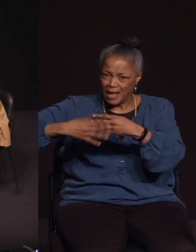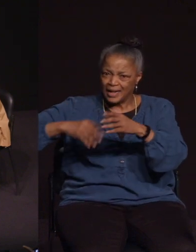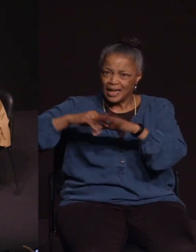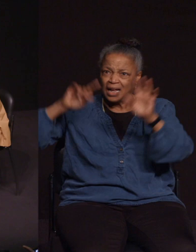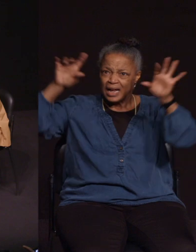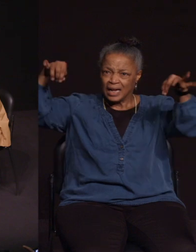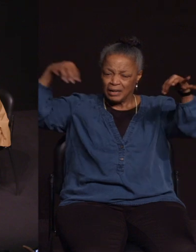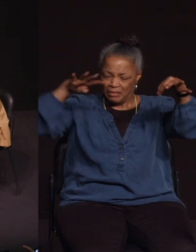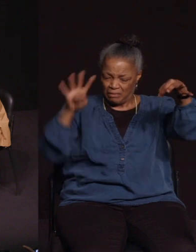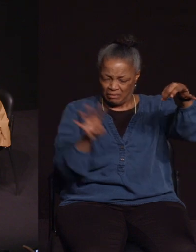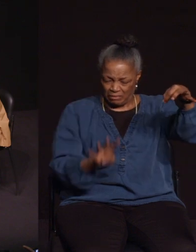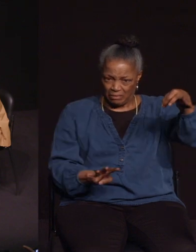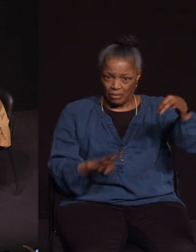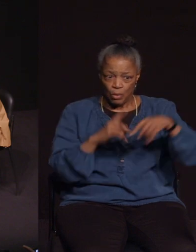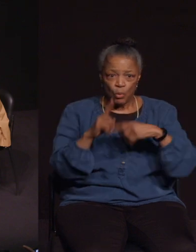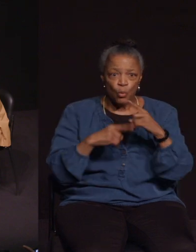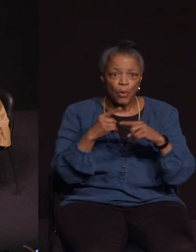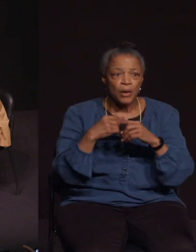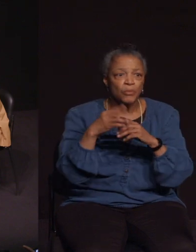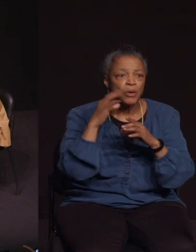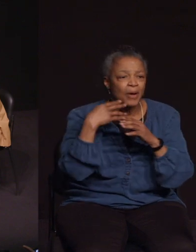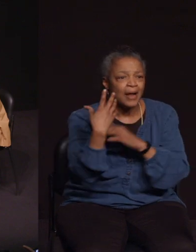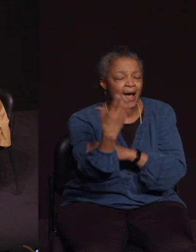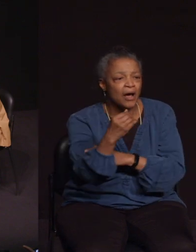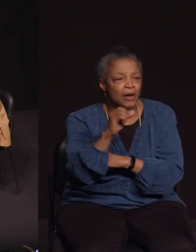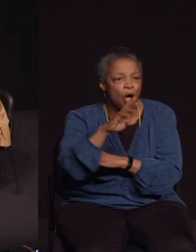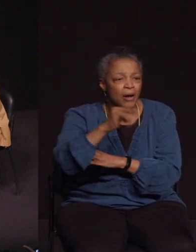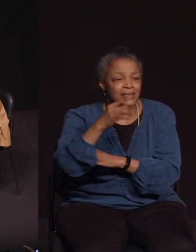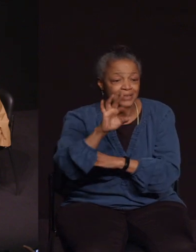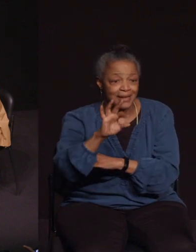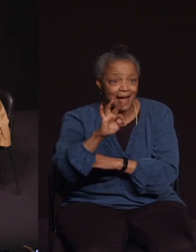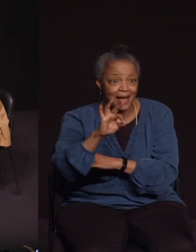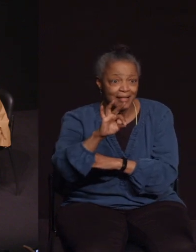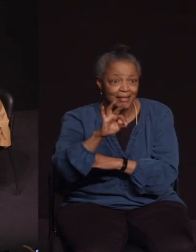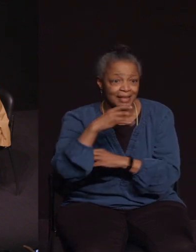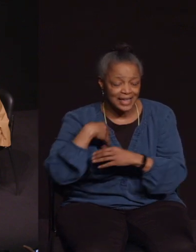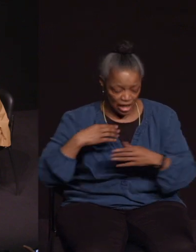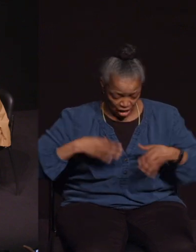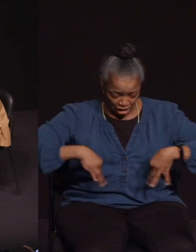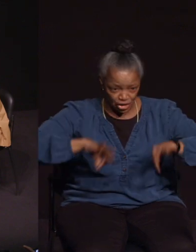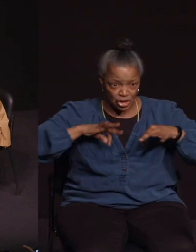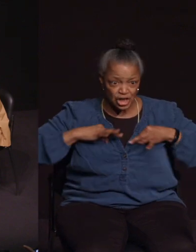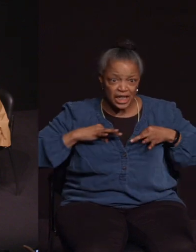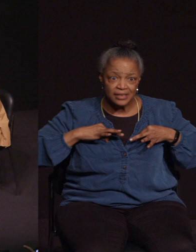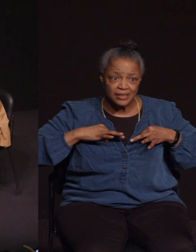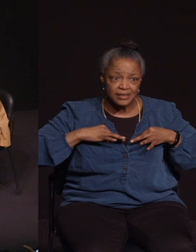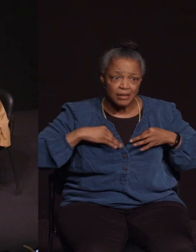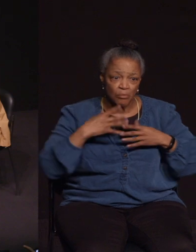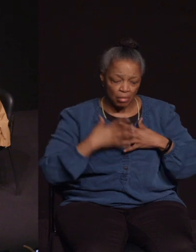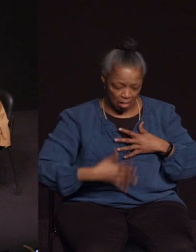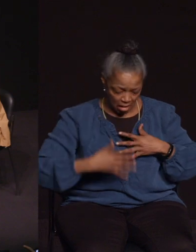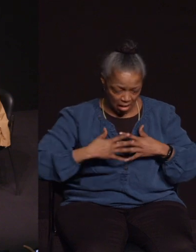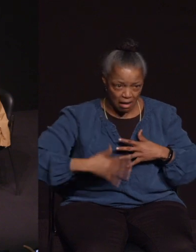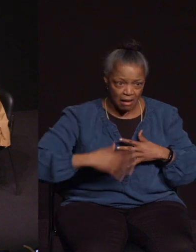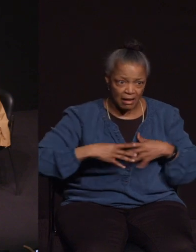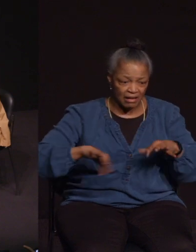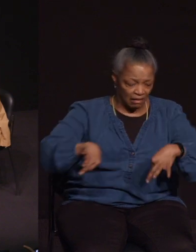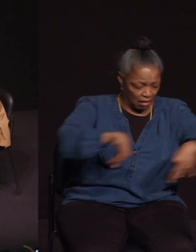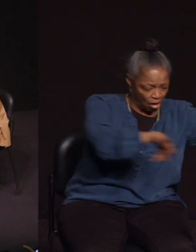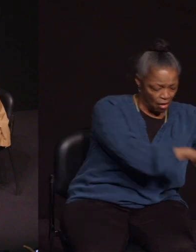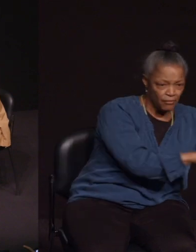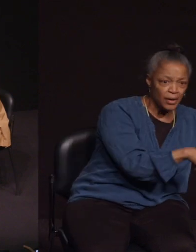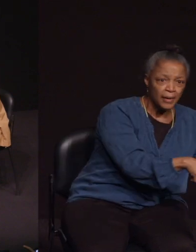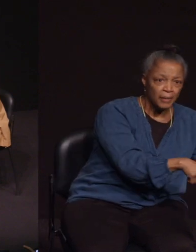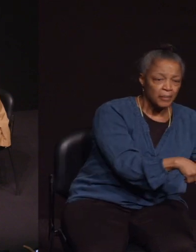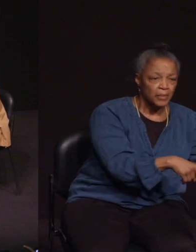went out there August 9th, he was under a bloody sheet. Yep. But Mike was a good kid. He was respectful.